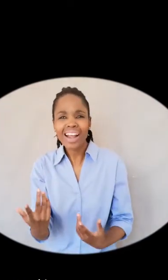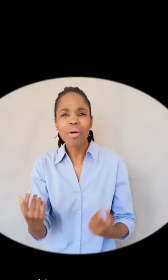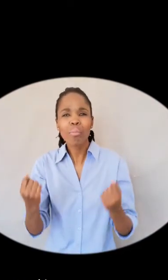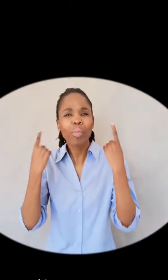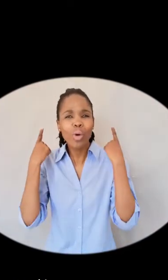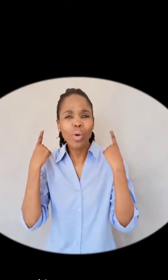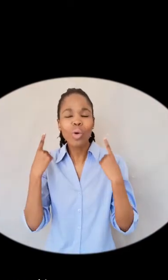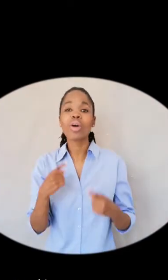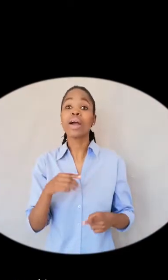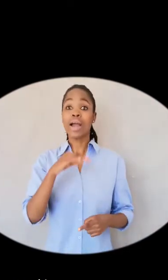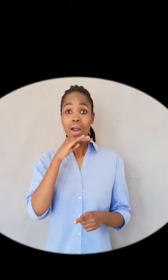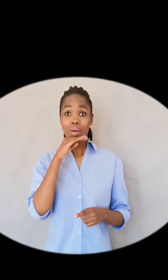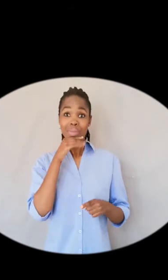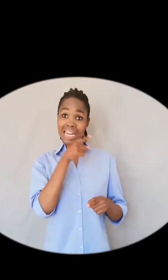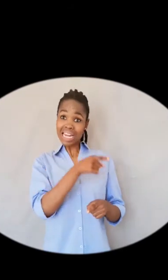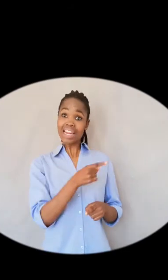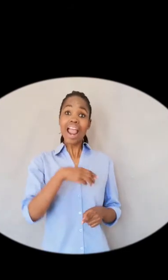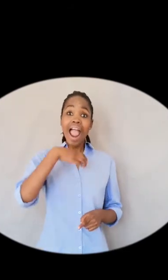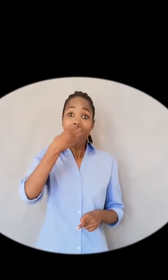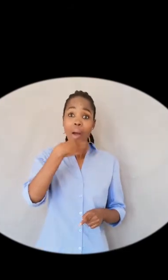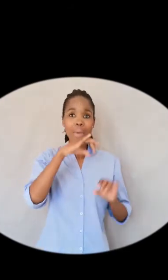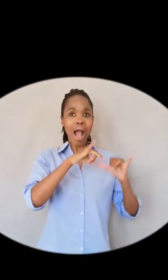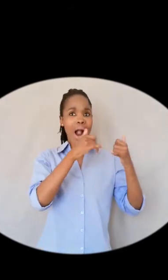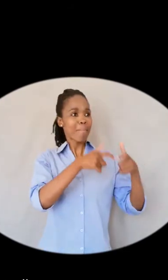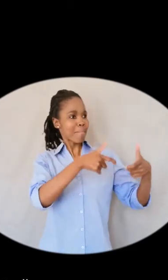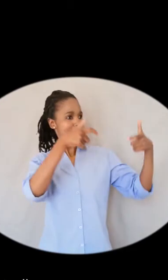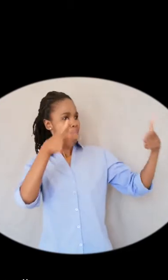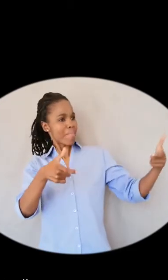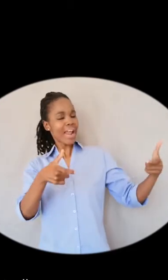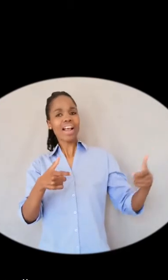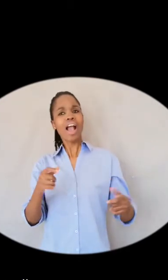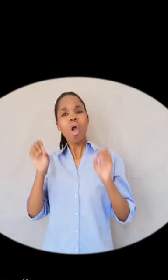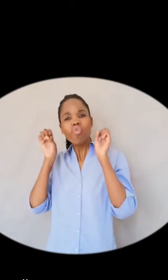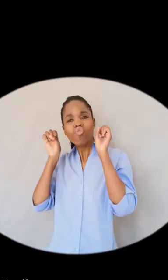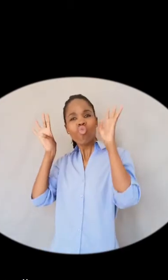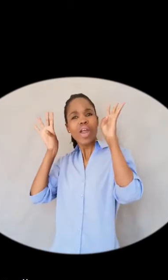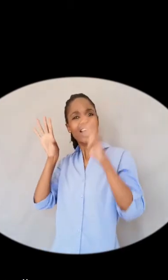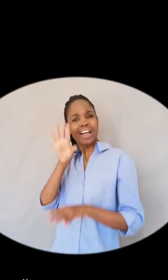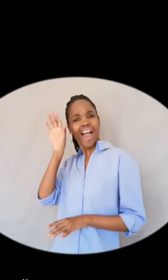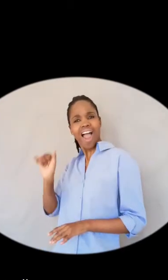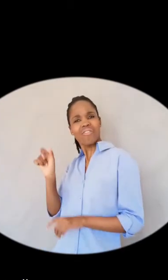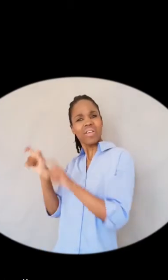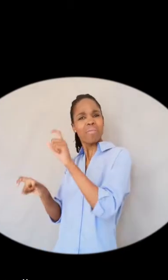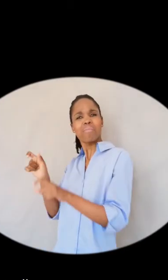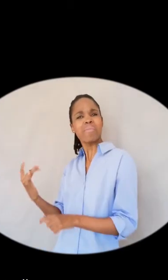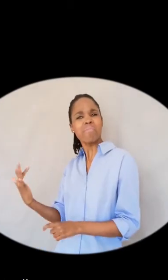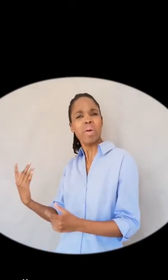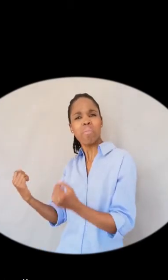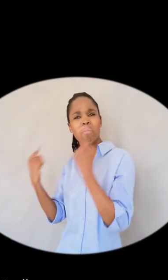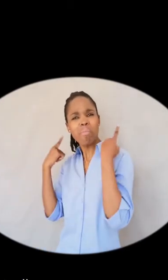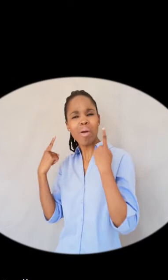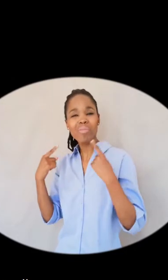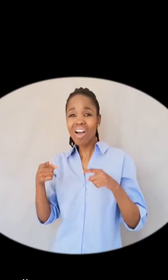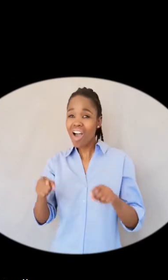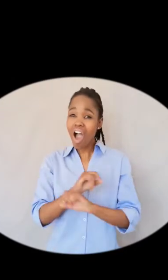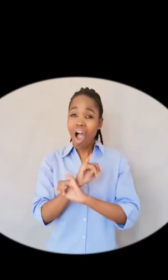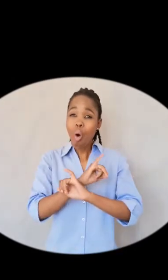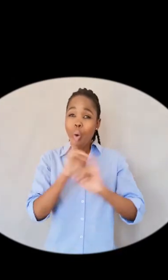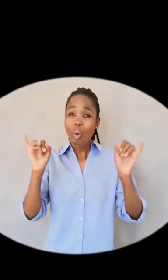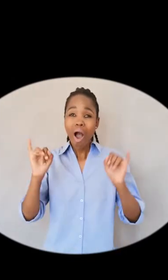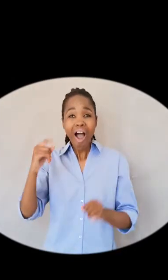what the fuck is going on. So an organization like Apple didn't understand what was actually happening with creators in South Africa.